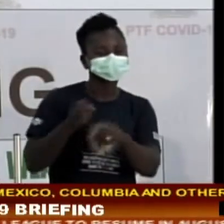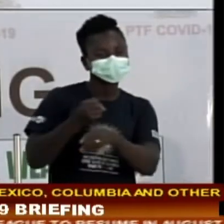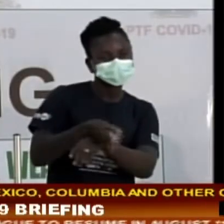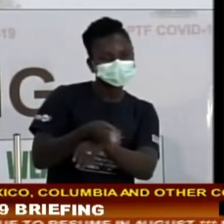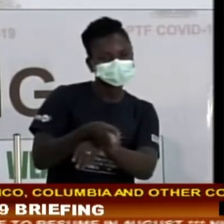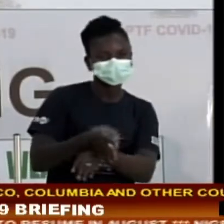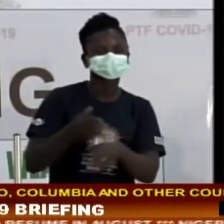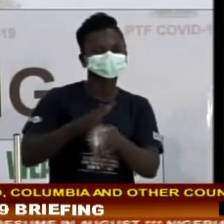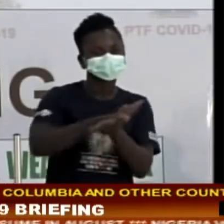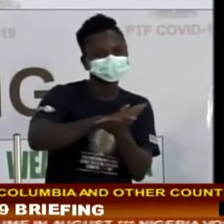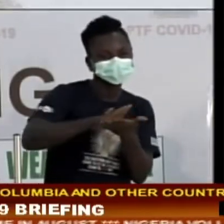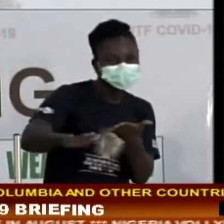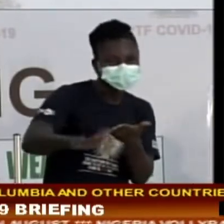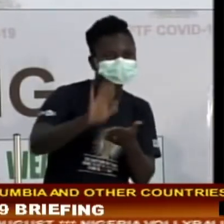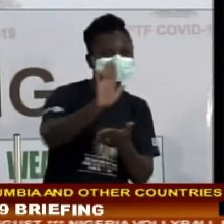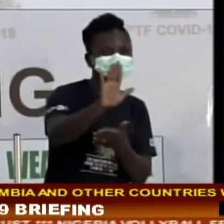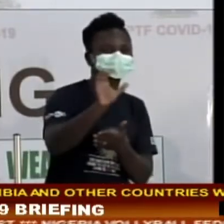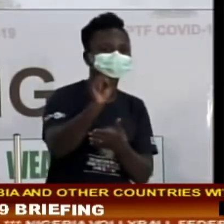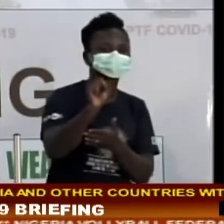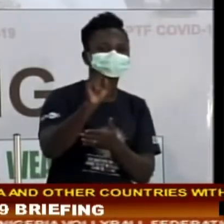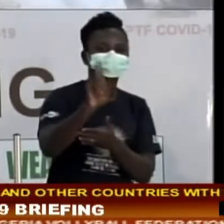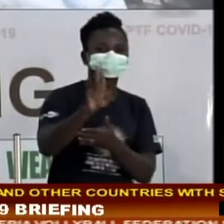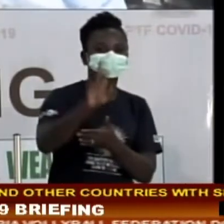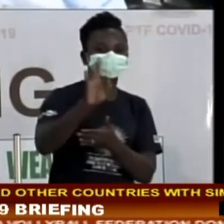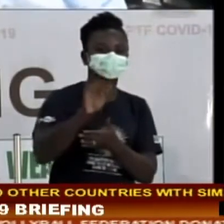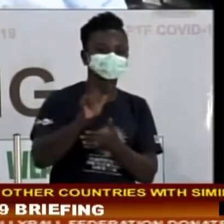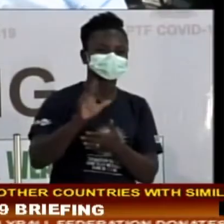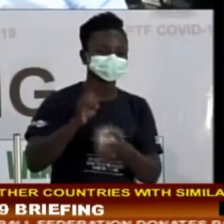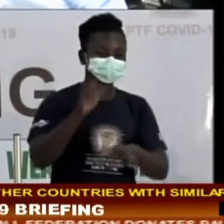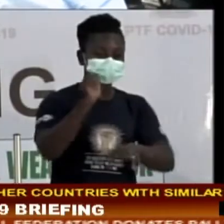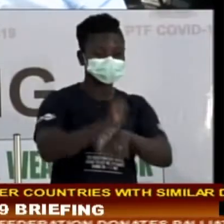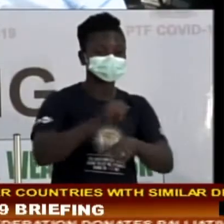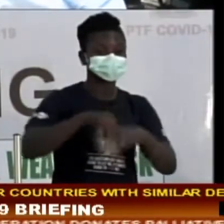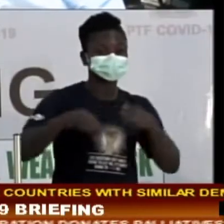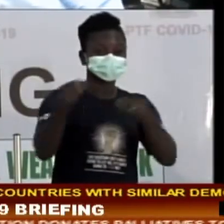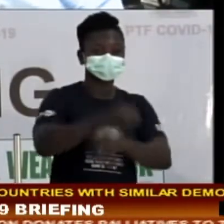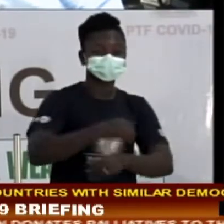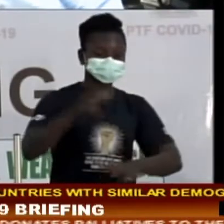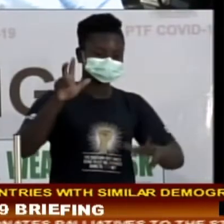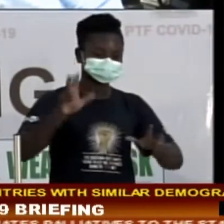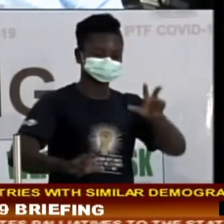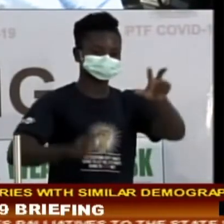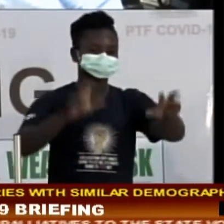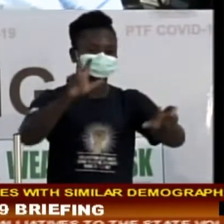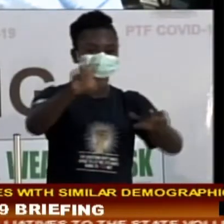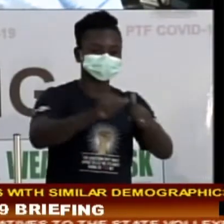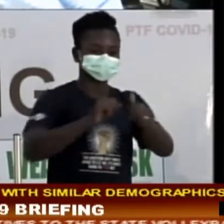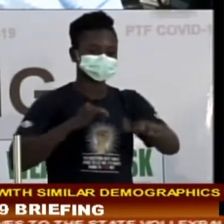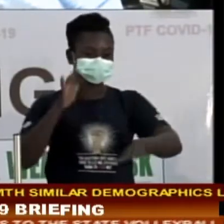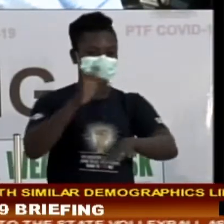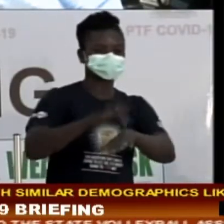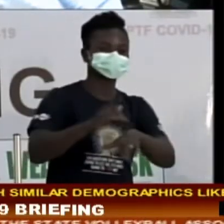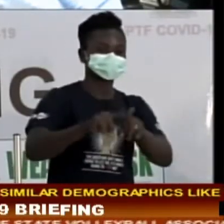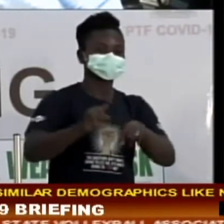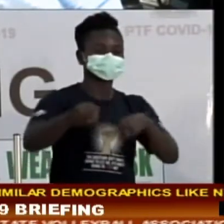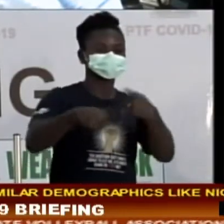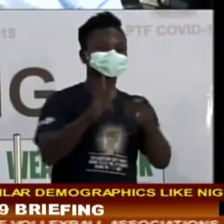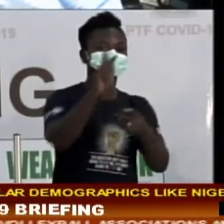so if you if you work in an office where there's a staircase and everybody touches that staircase as you're going up get one of the